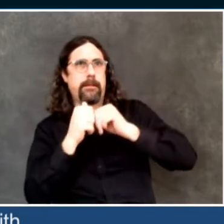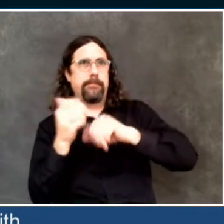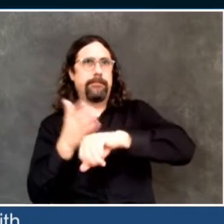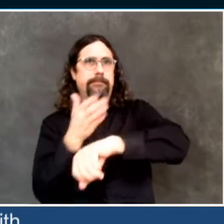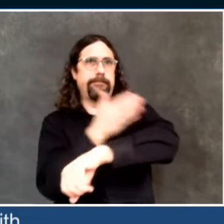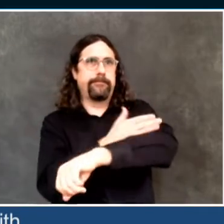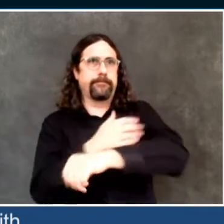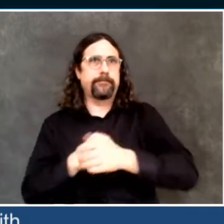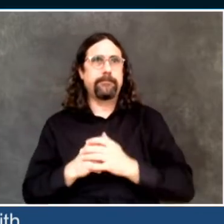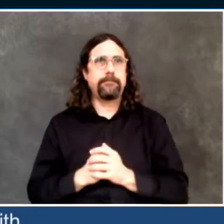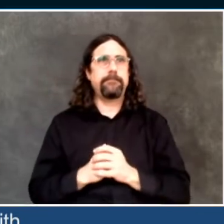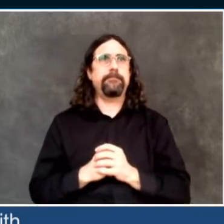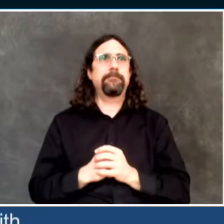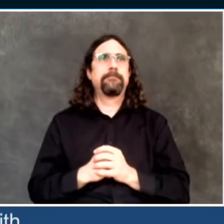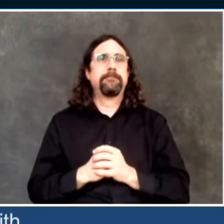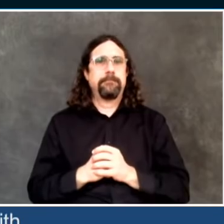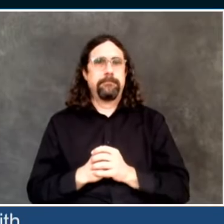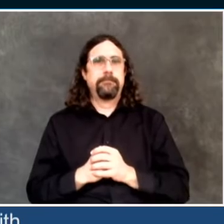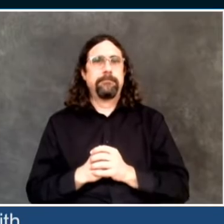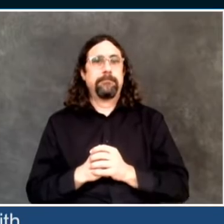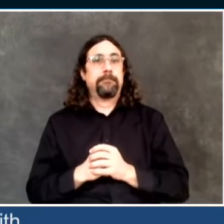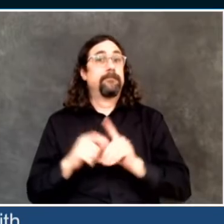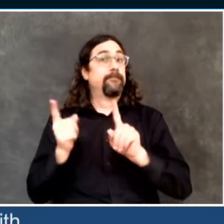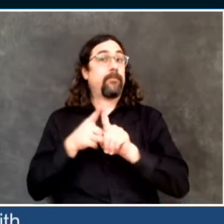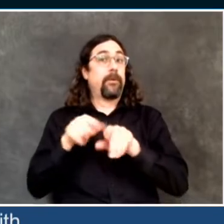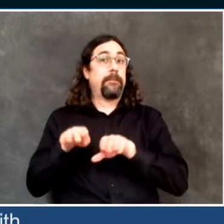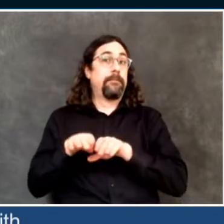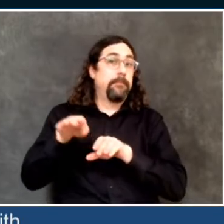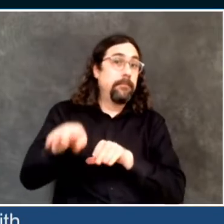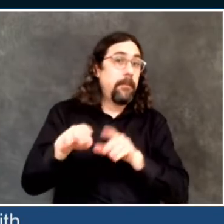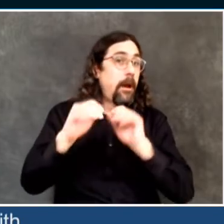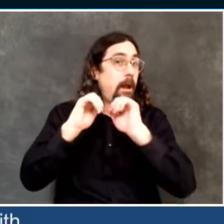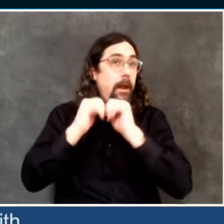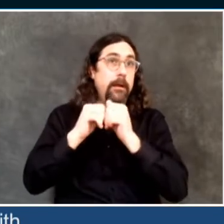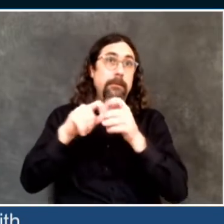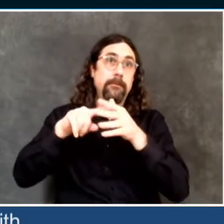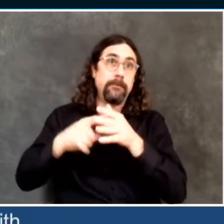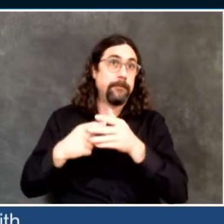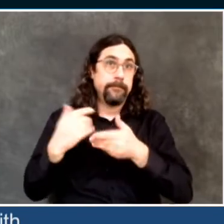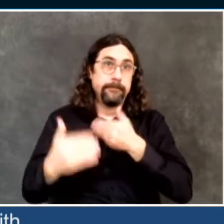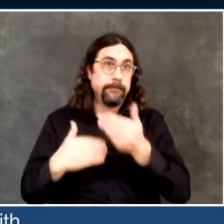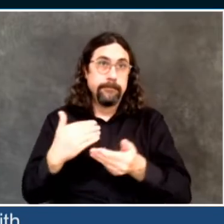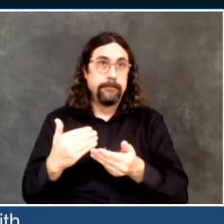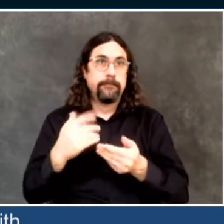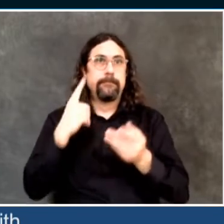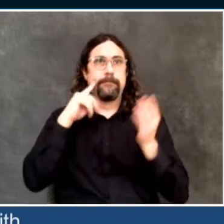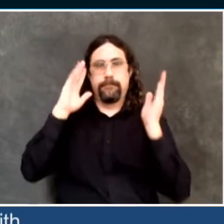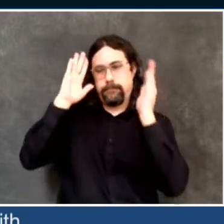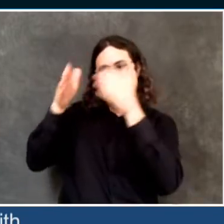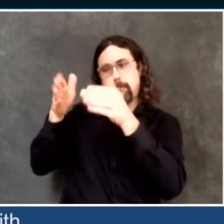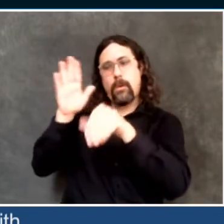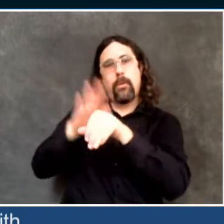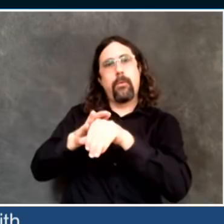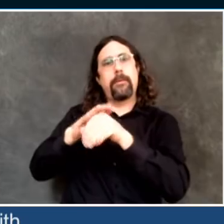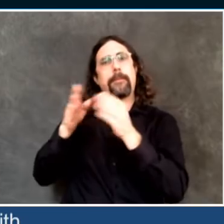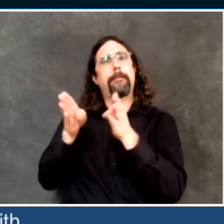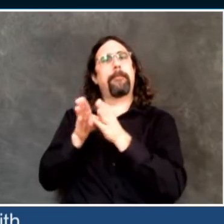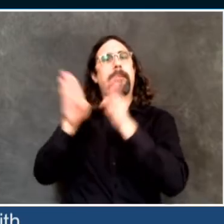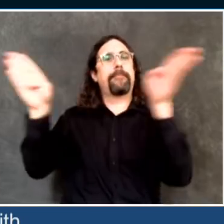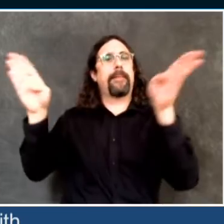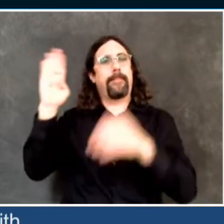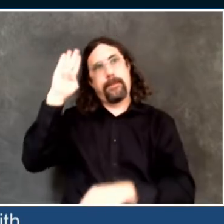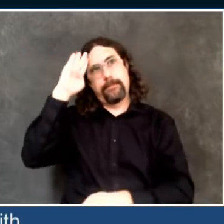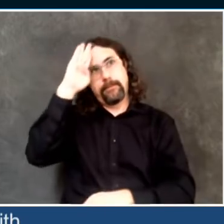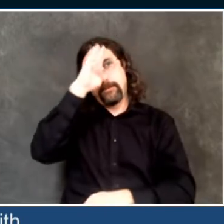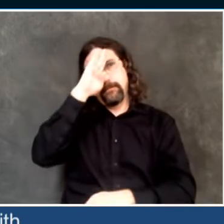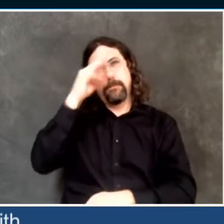to focus on our public hospitals in particular, and some other hospitals, some of our independent hospitals